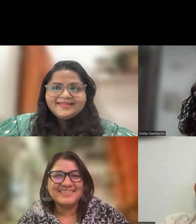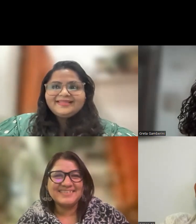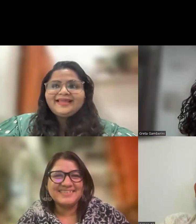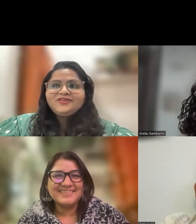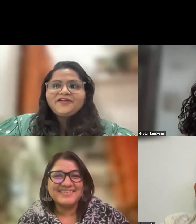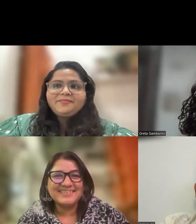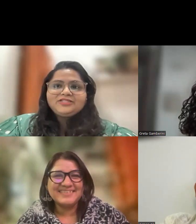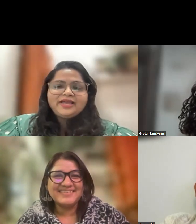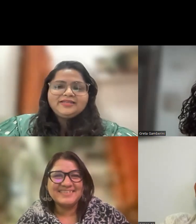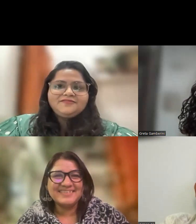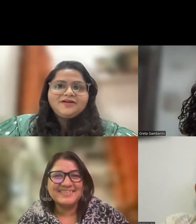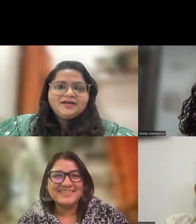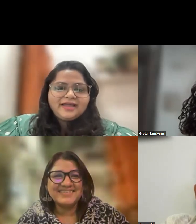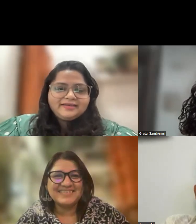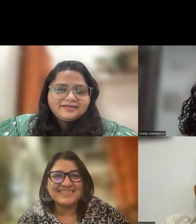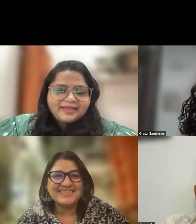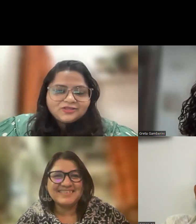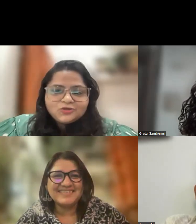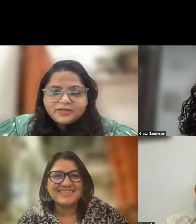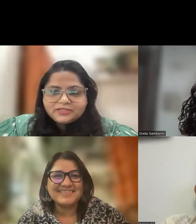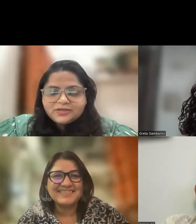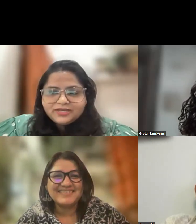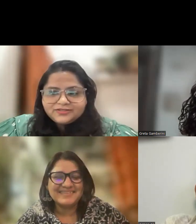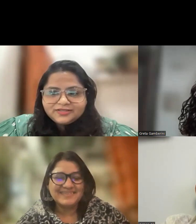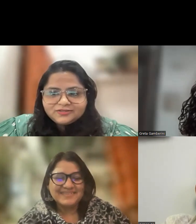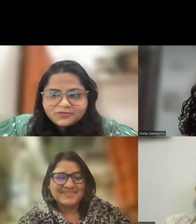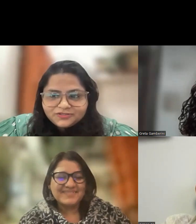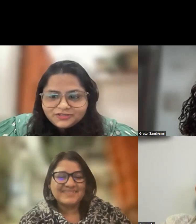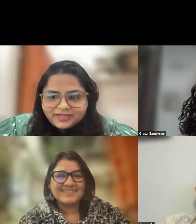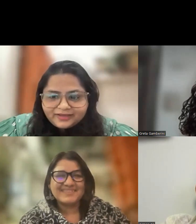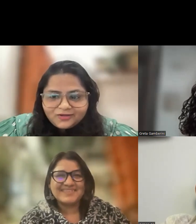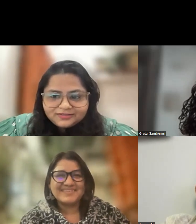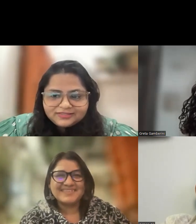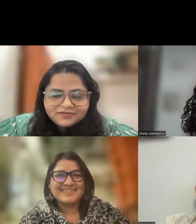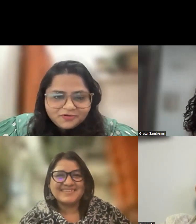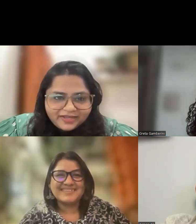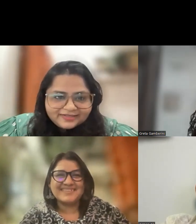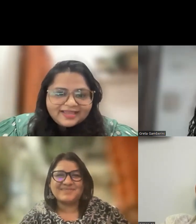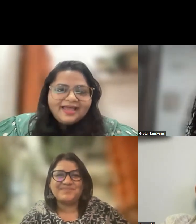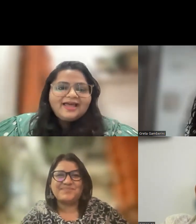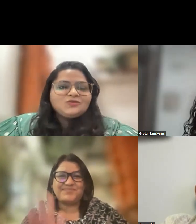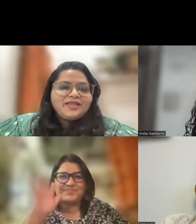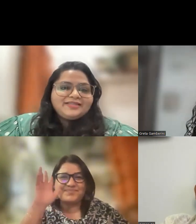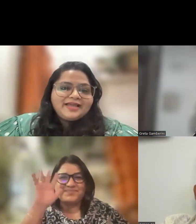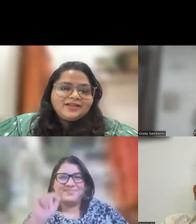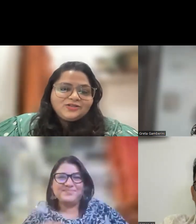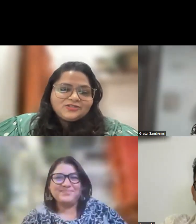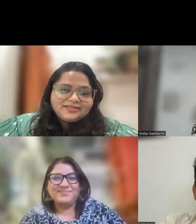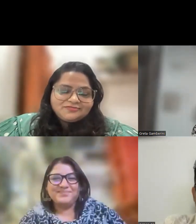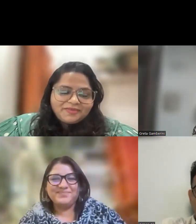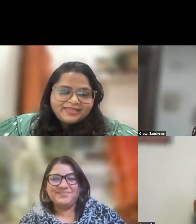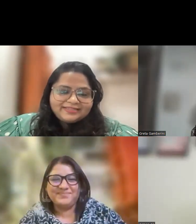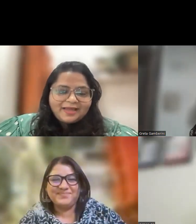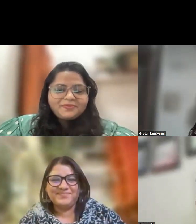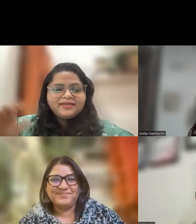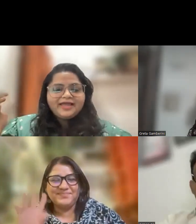Thank you. Thank you very much. And thank you so much. I would like to take this opportunity to thank all the service providers as well as IDA